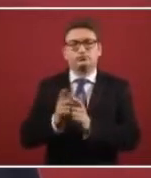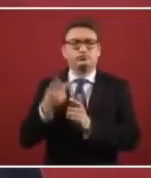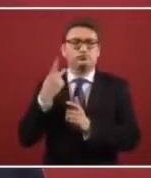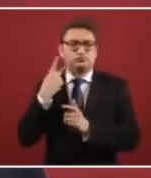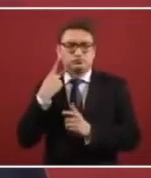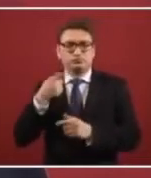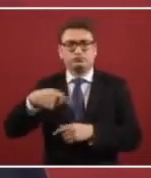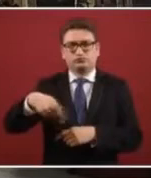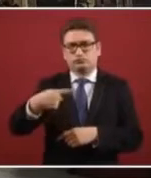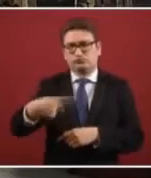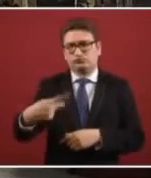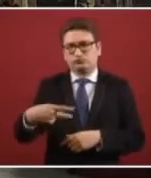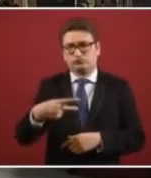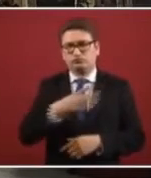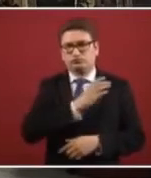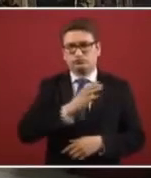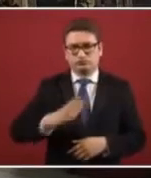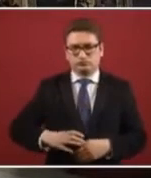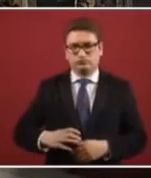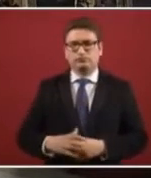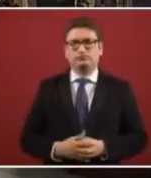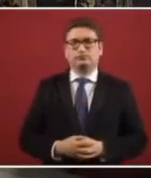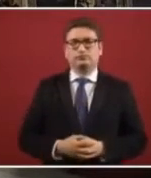parties of the candidates